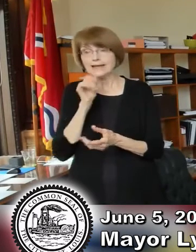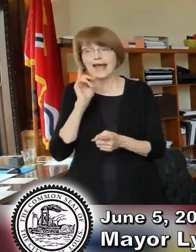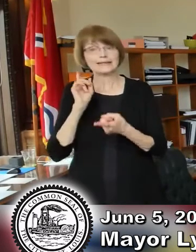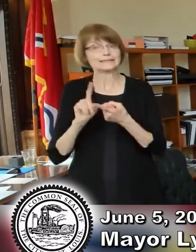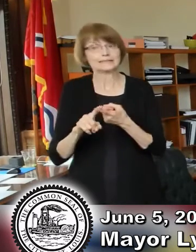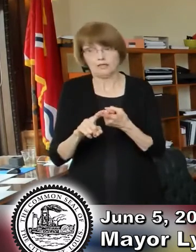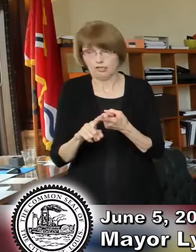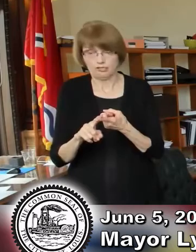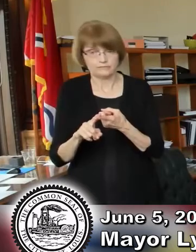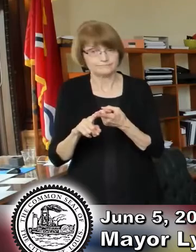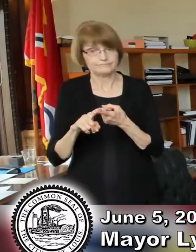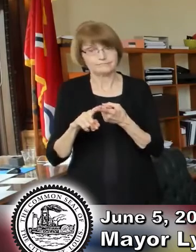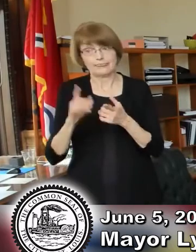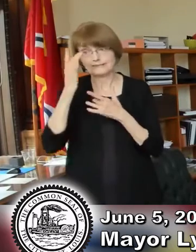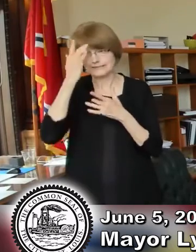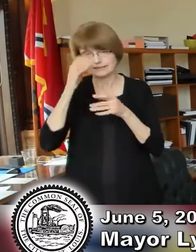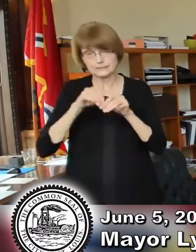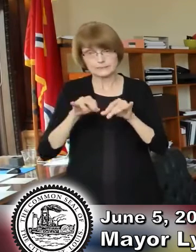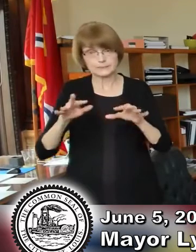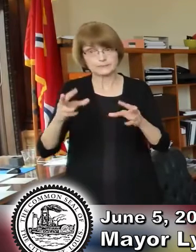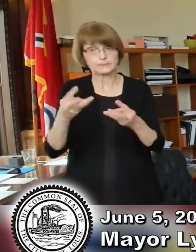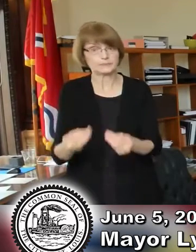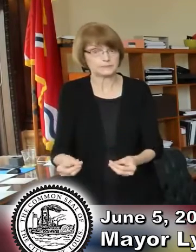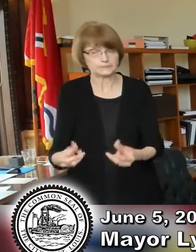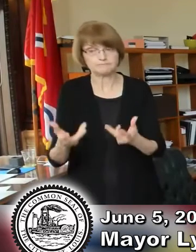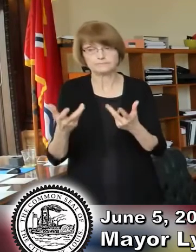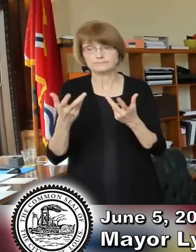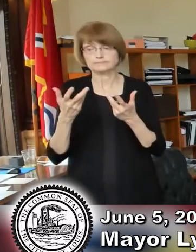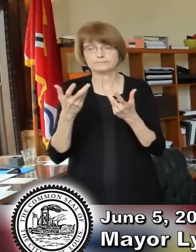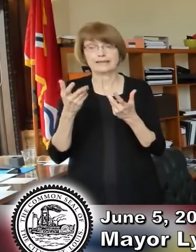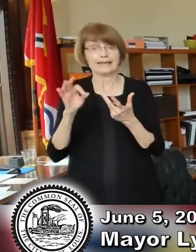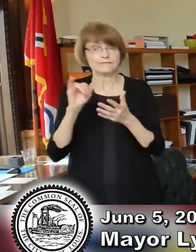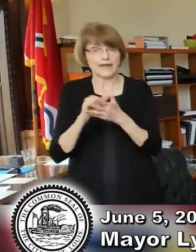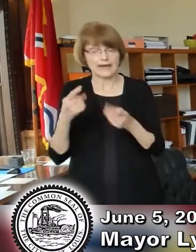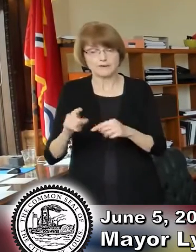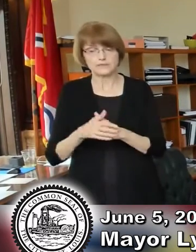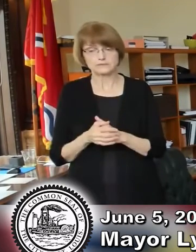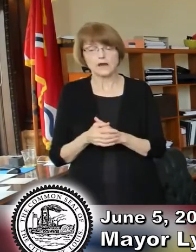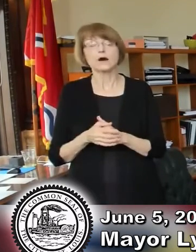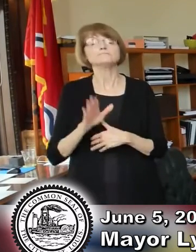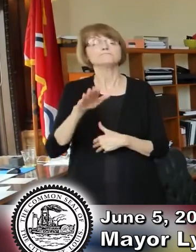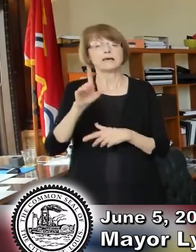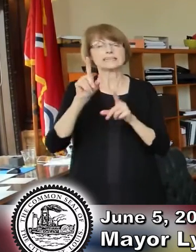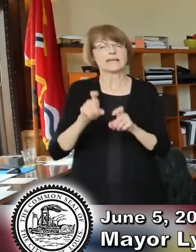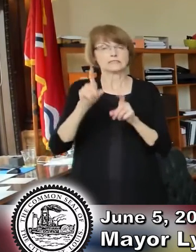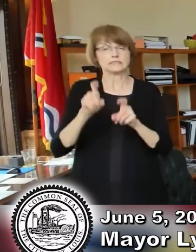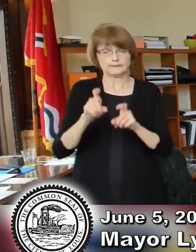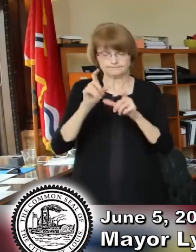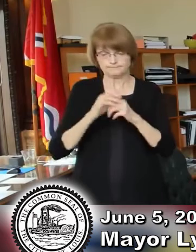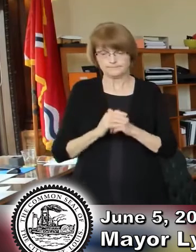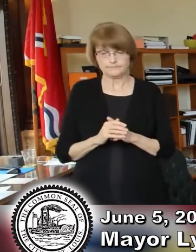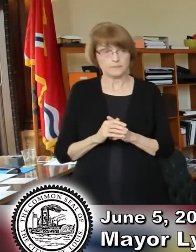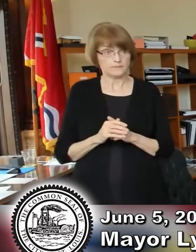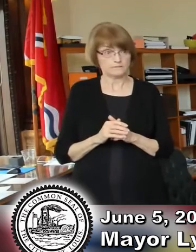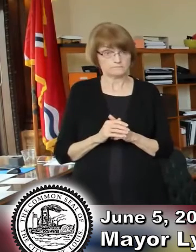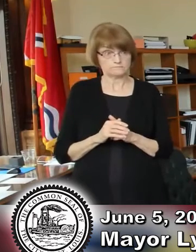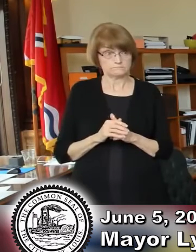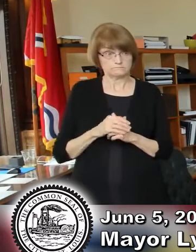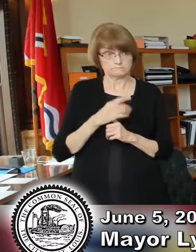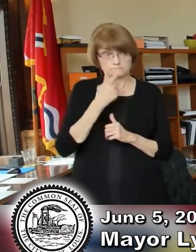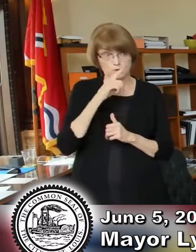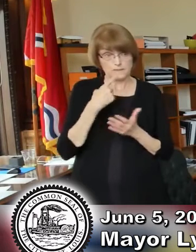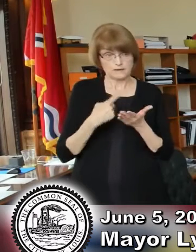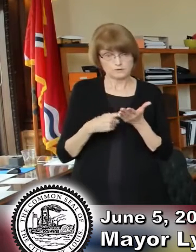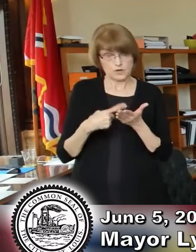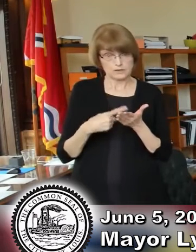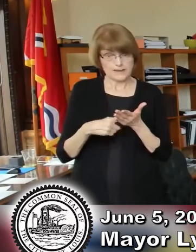that's what happens, and we don't know about that. One of the things I do want to talk about testing, though, can we talk about how